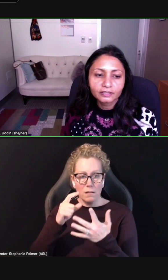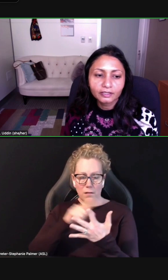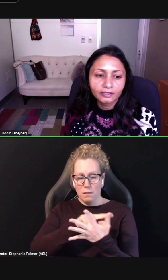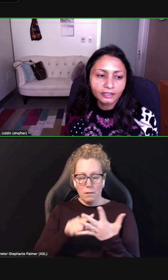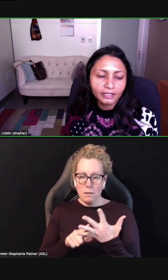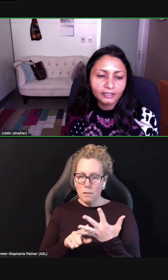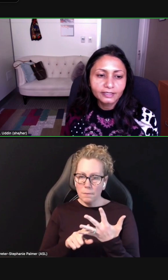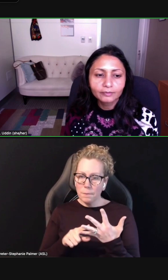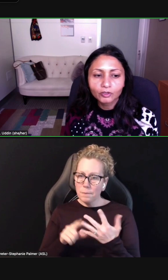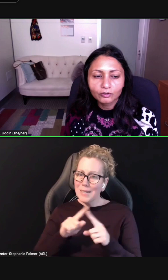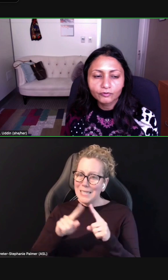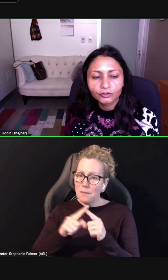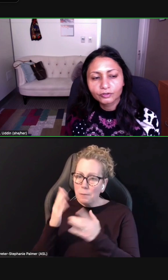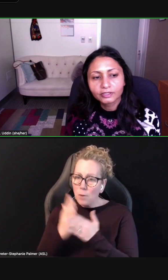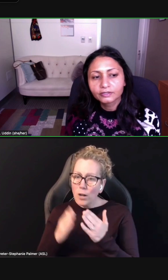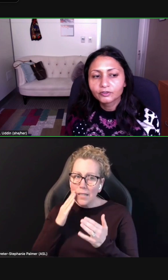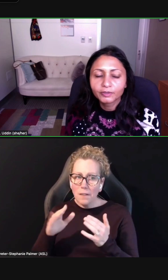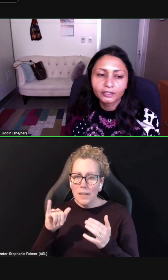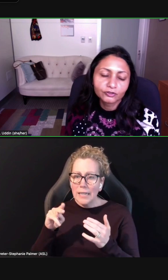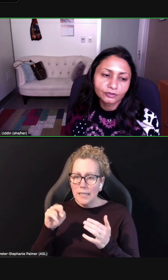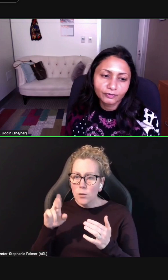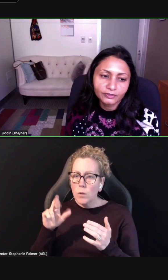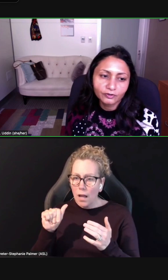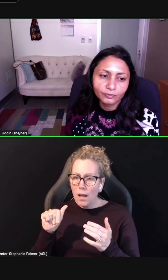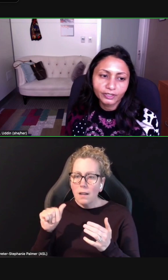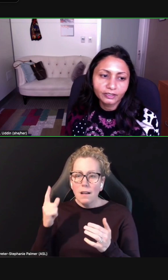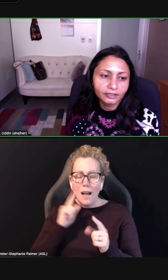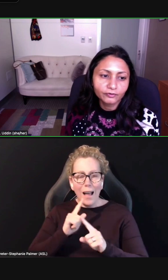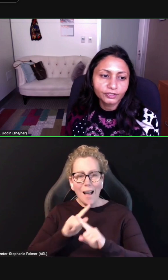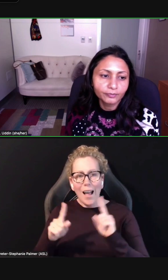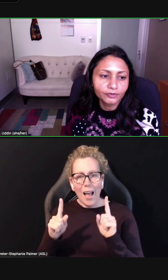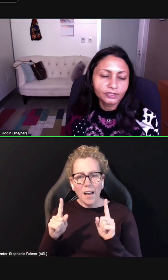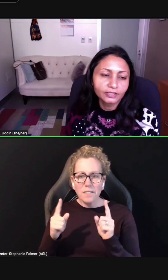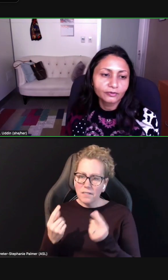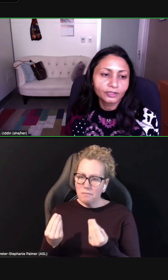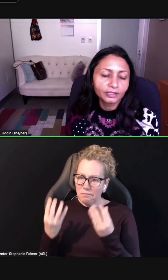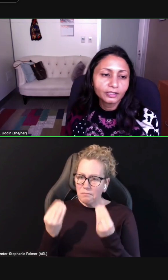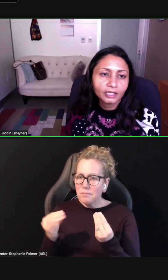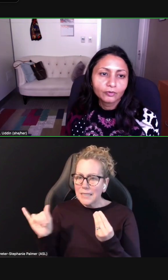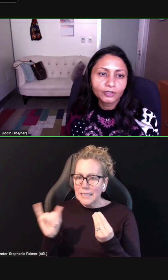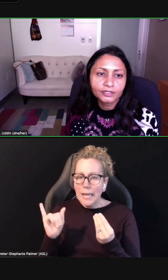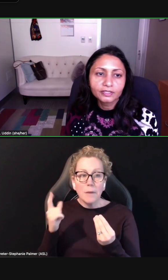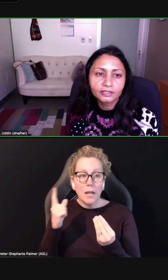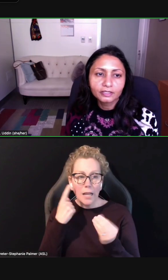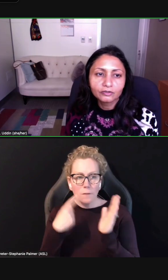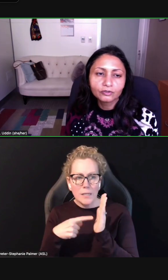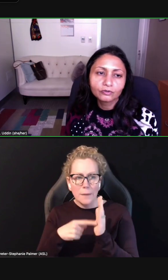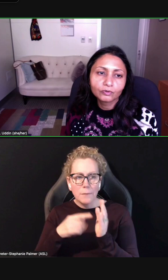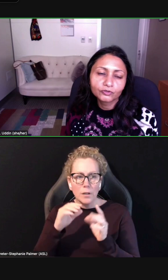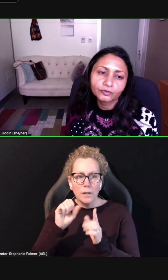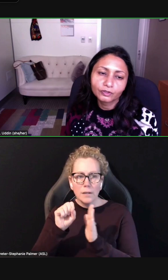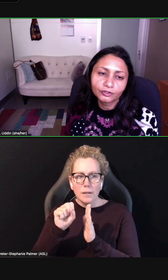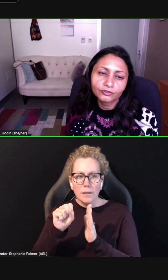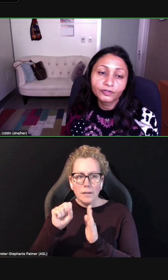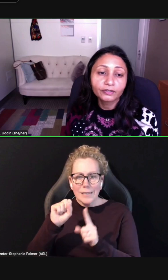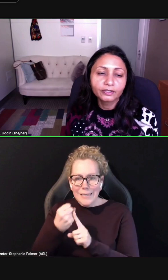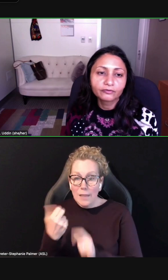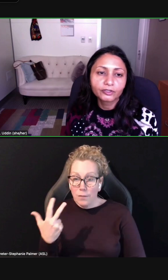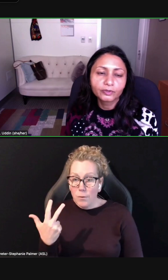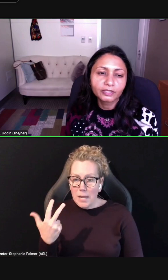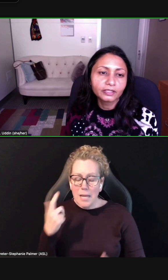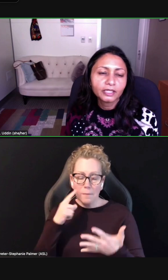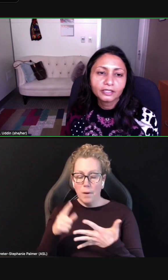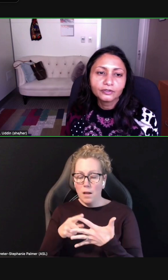of the insula had similar functional connectivity patterns to the rest of the brain, like for example in state 3. Whereas in state 2, which occurs